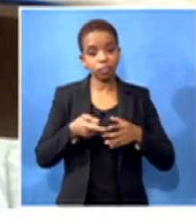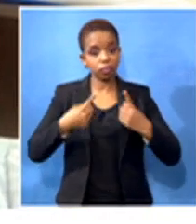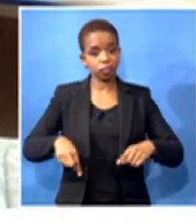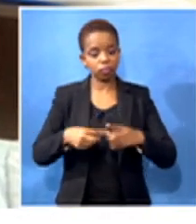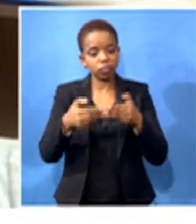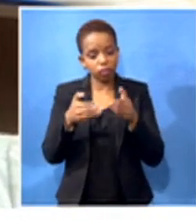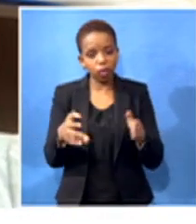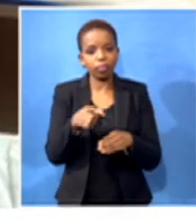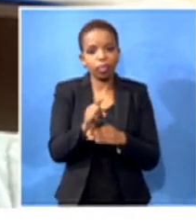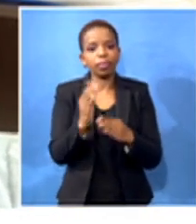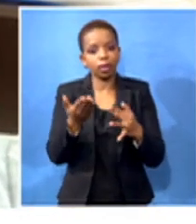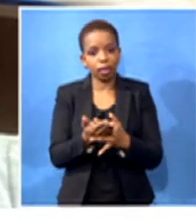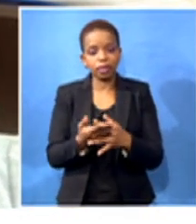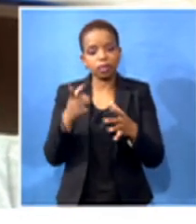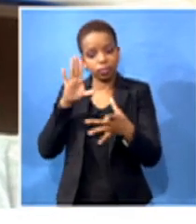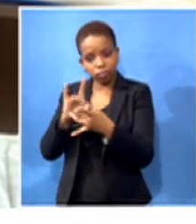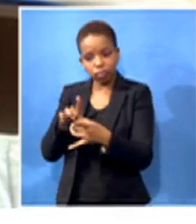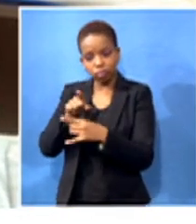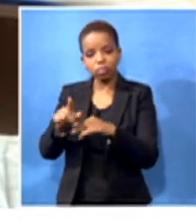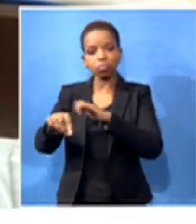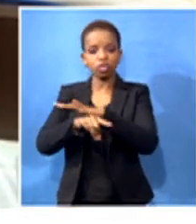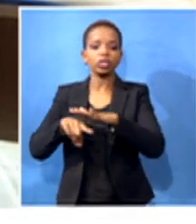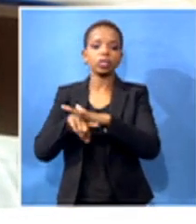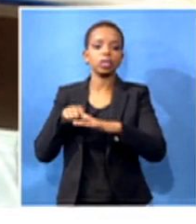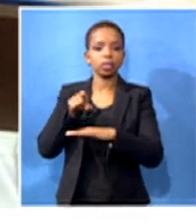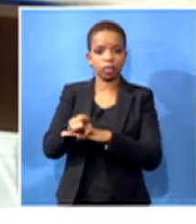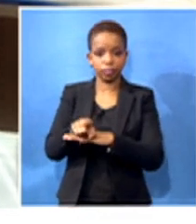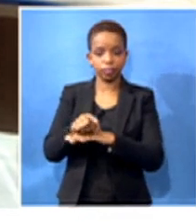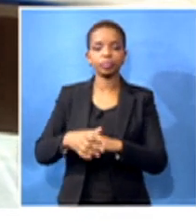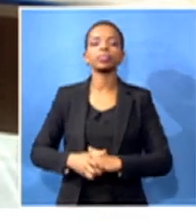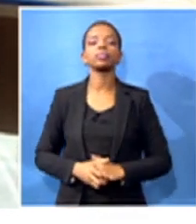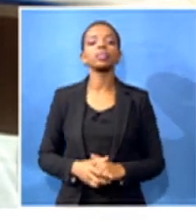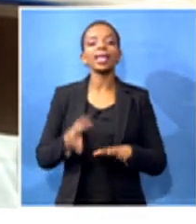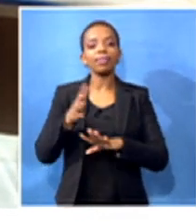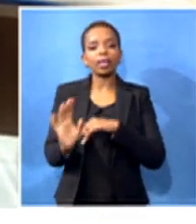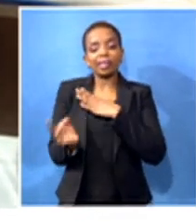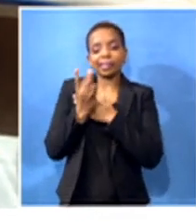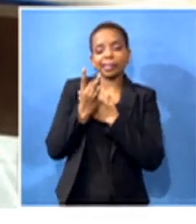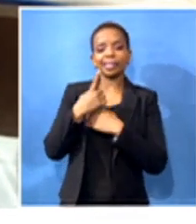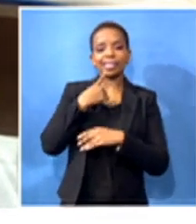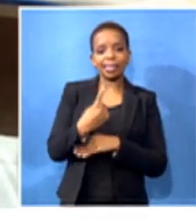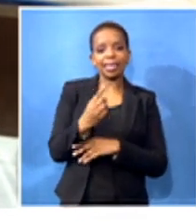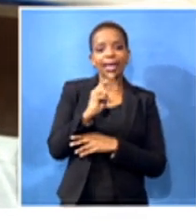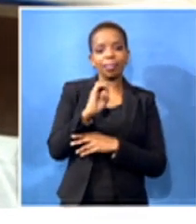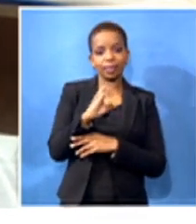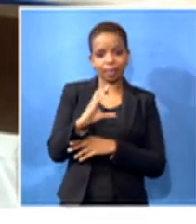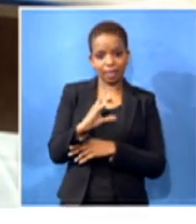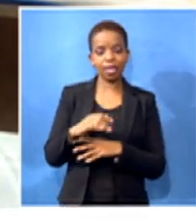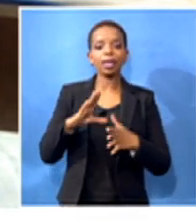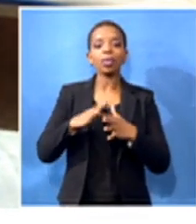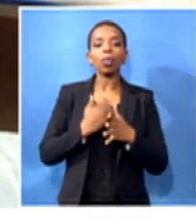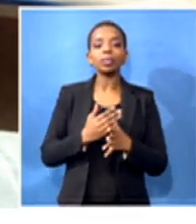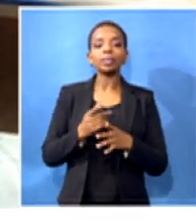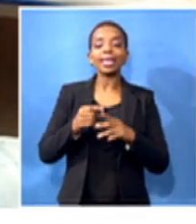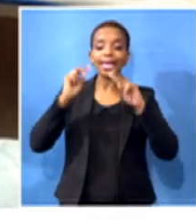this matter is concerned. And their advice was to say, MEC, because the investigation is not going to take long,